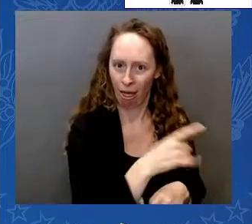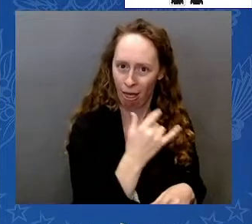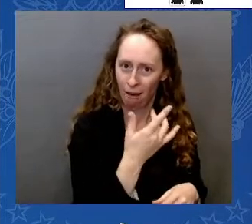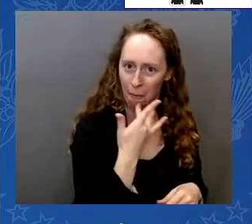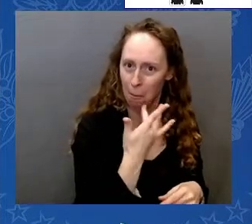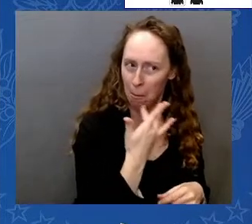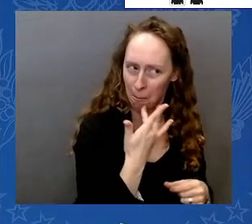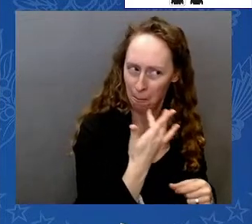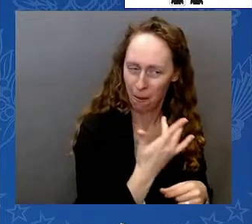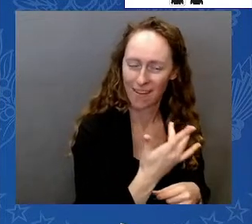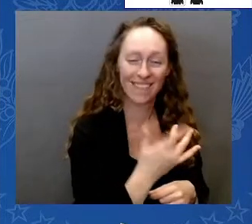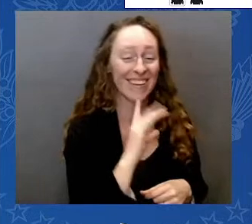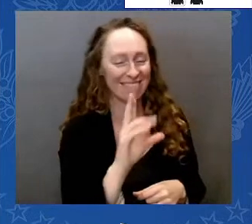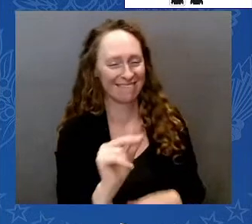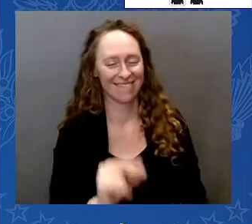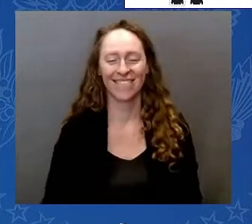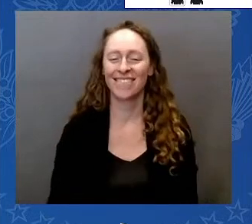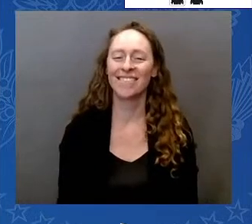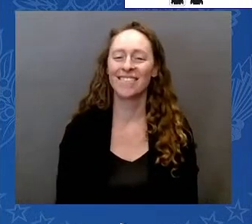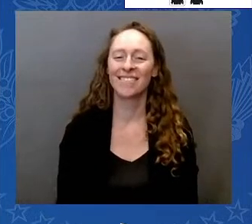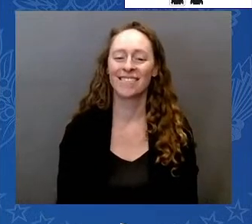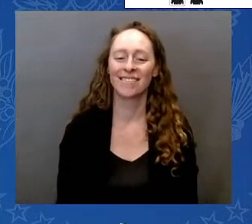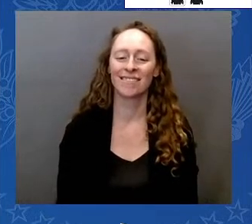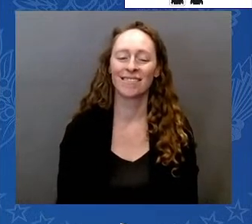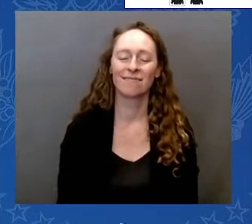the American people are going to be taken away.